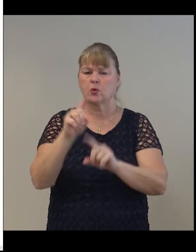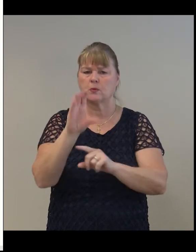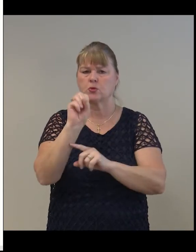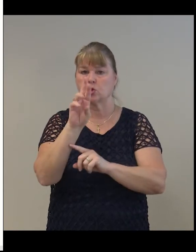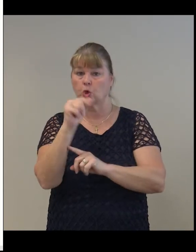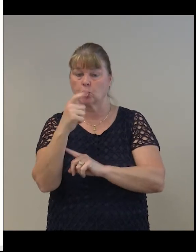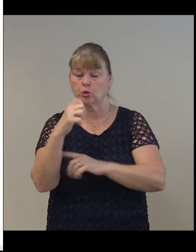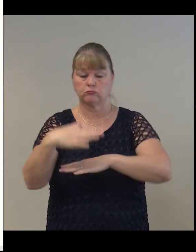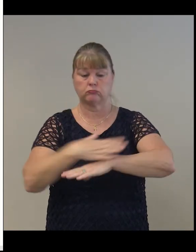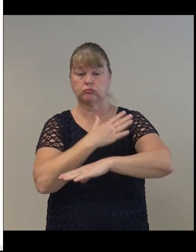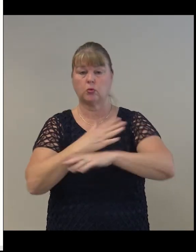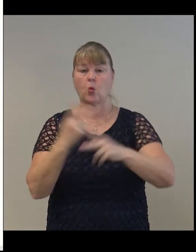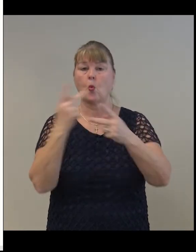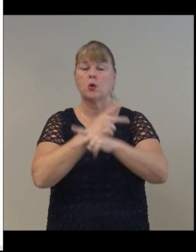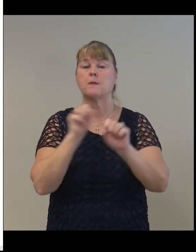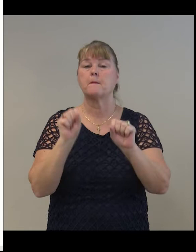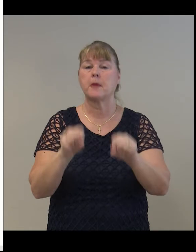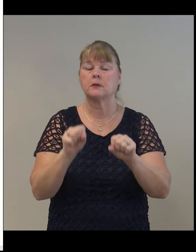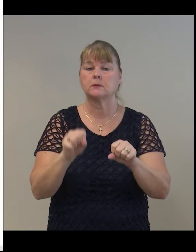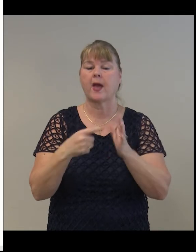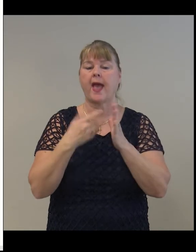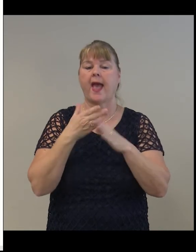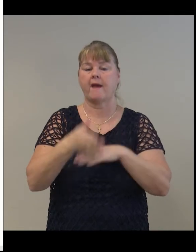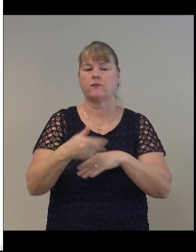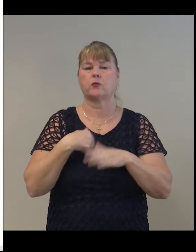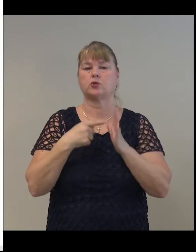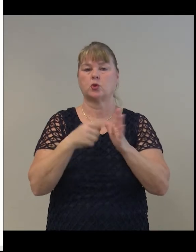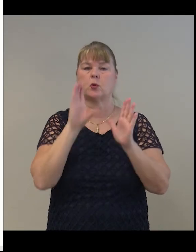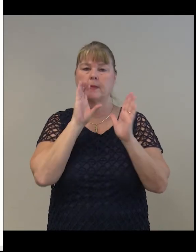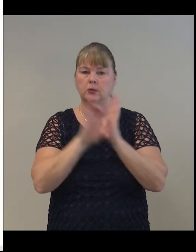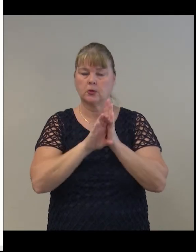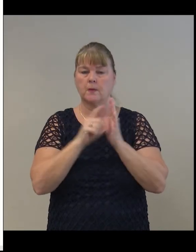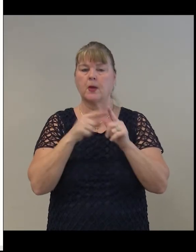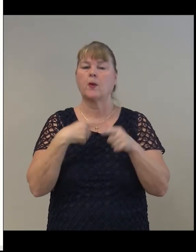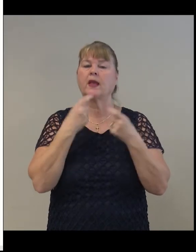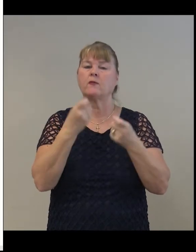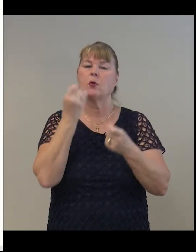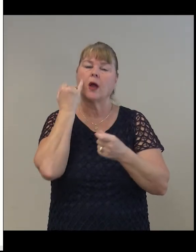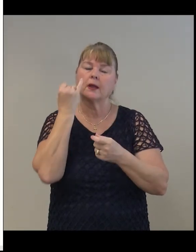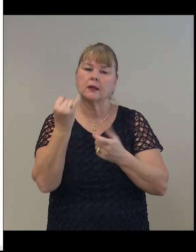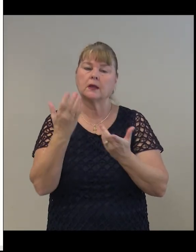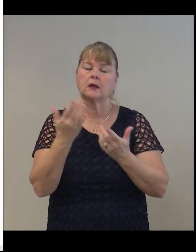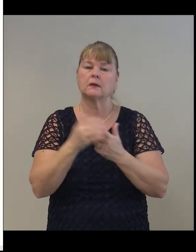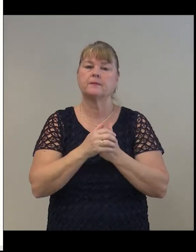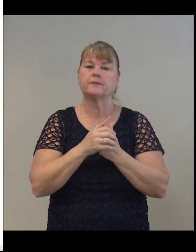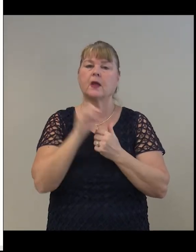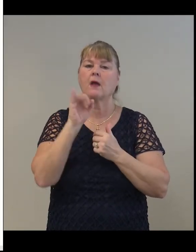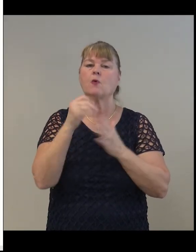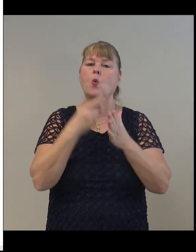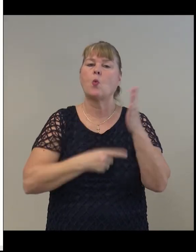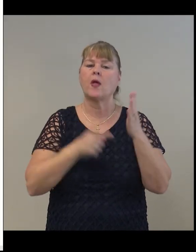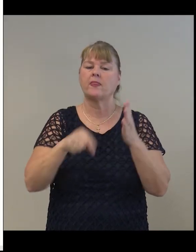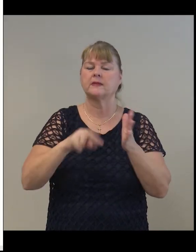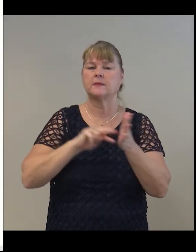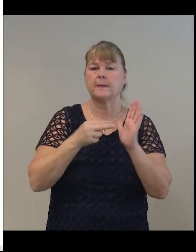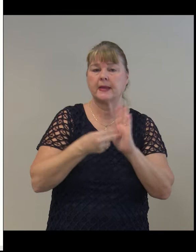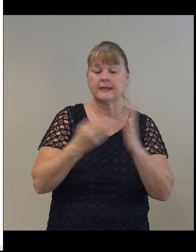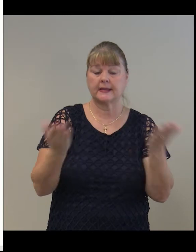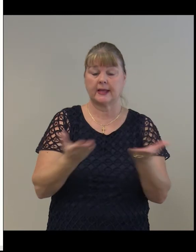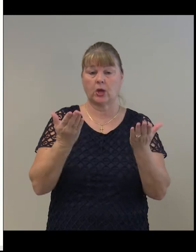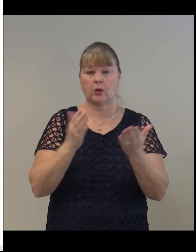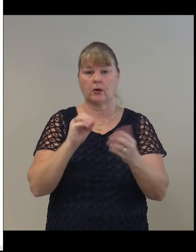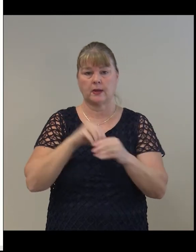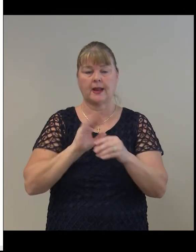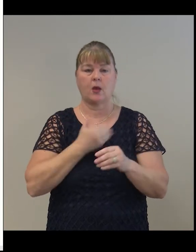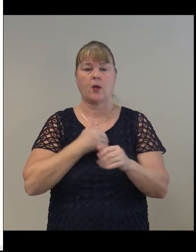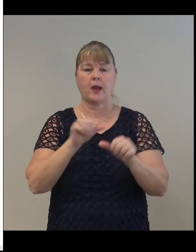the worst possible after I show you these images, but I want to give you an idea of what this means here in Chatham County and that